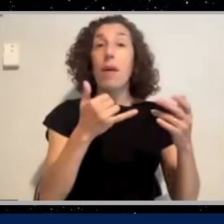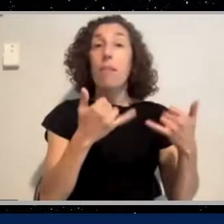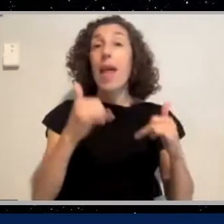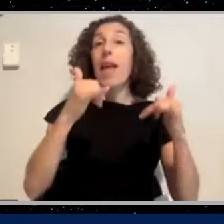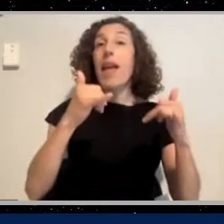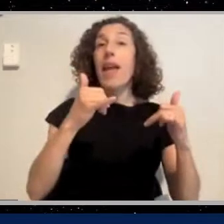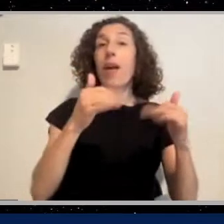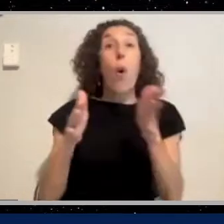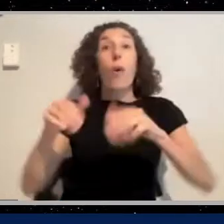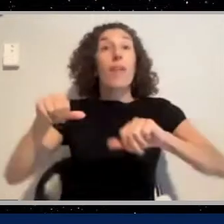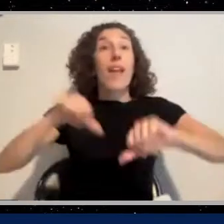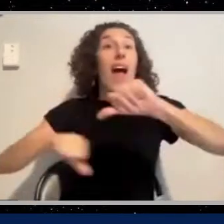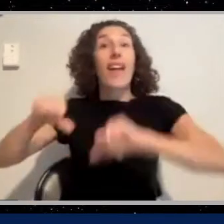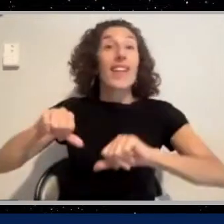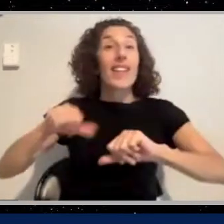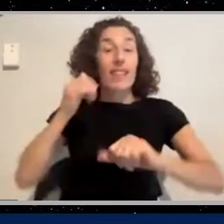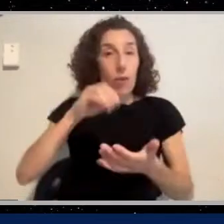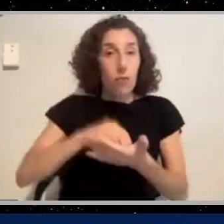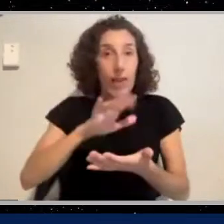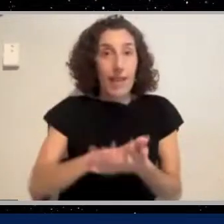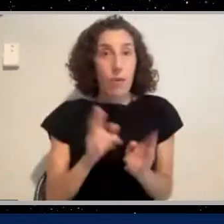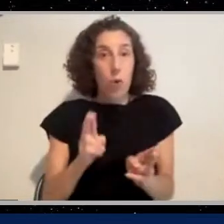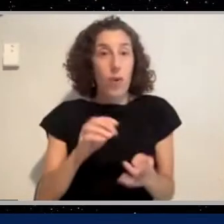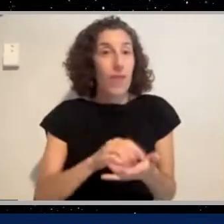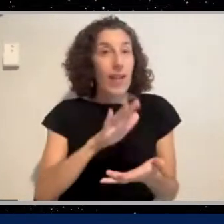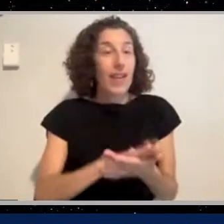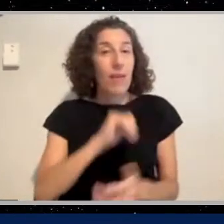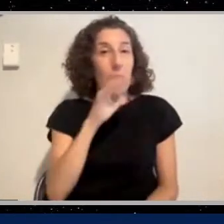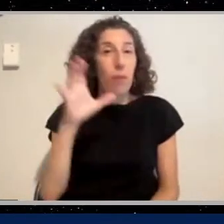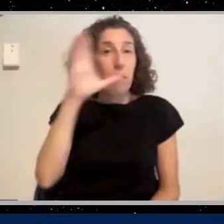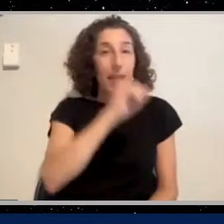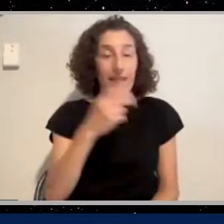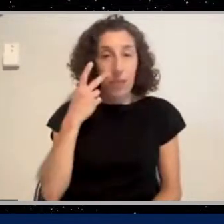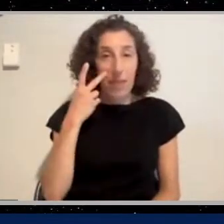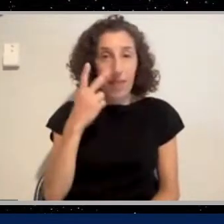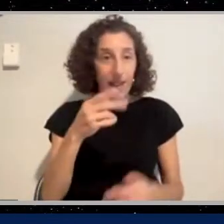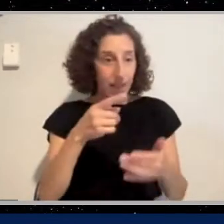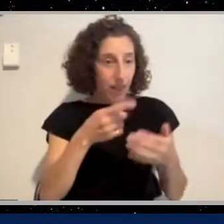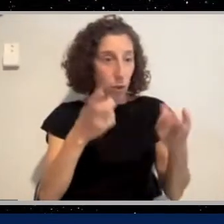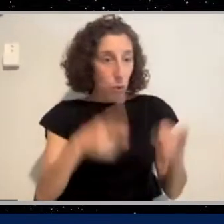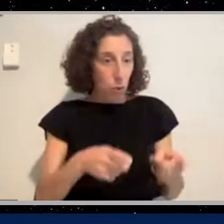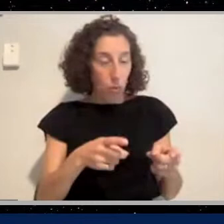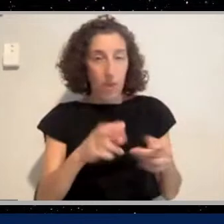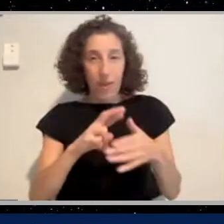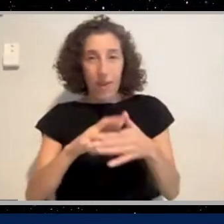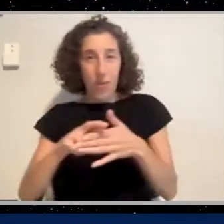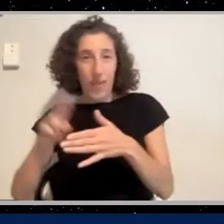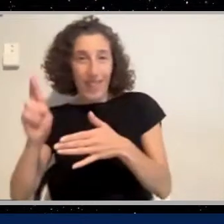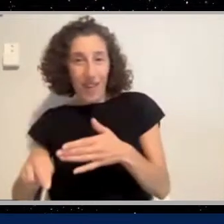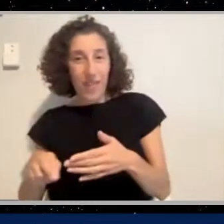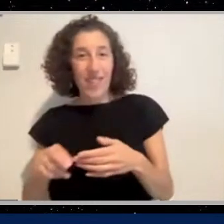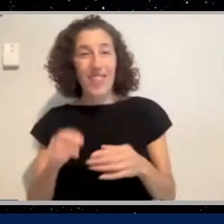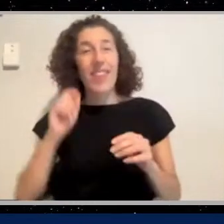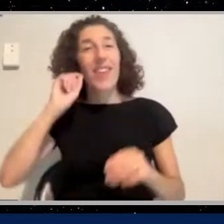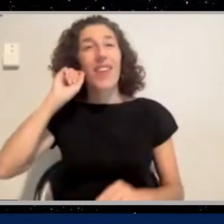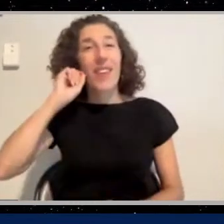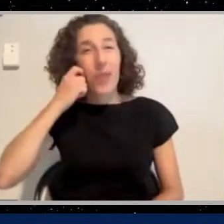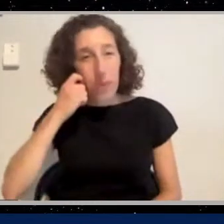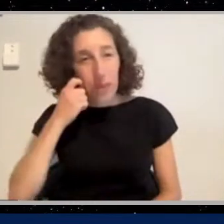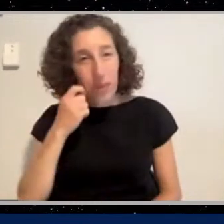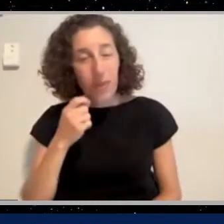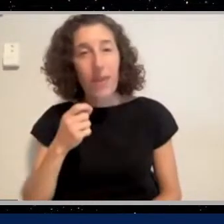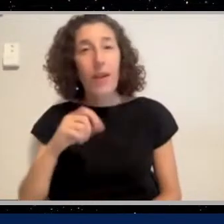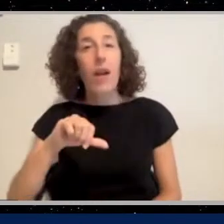right? So that was a great question about papers coming out of y'all's experiments. There's another one that's a little bit more of a comment